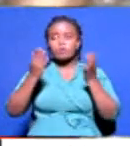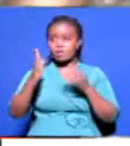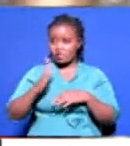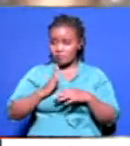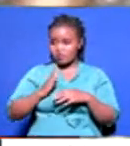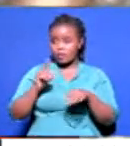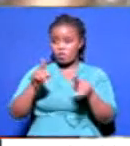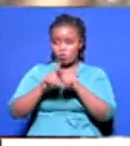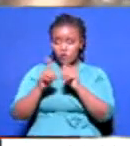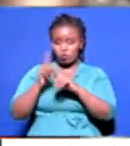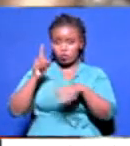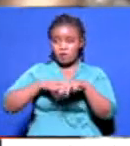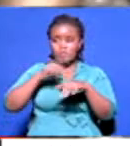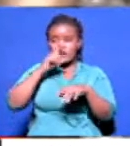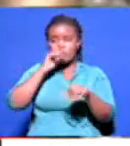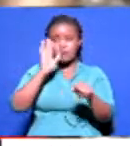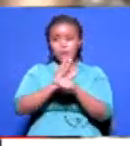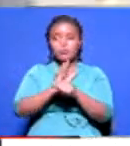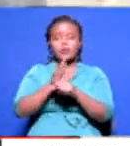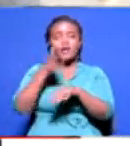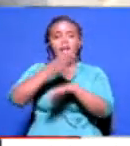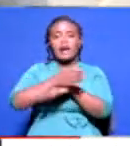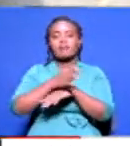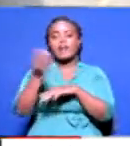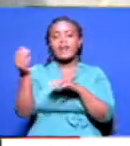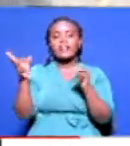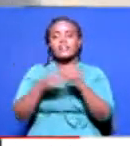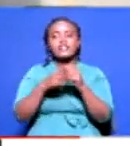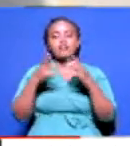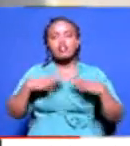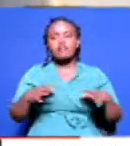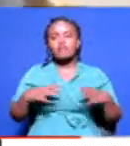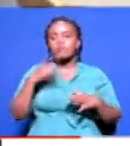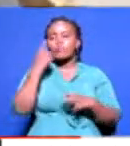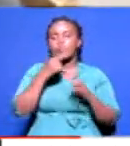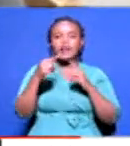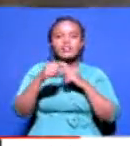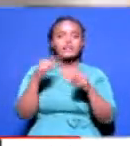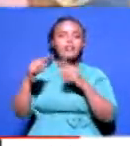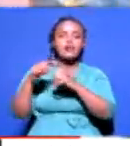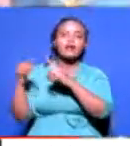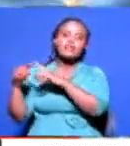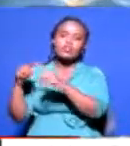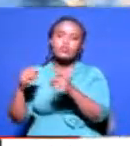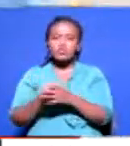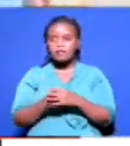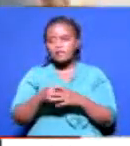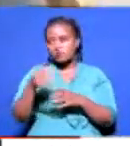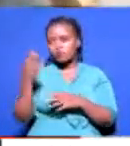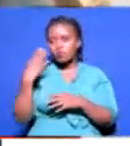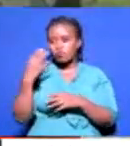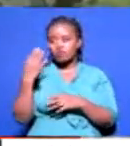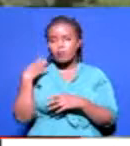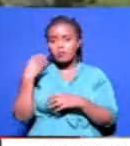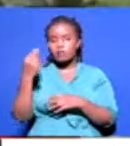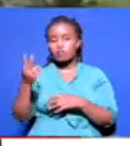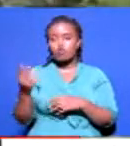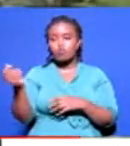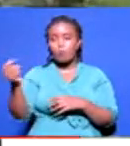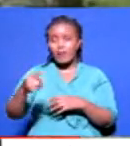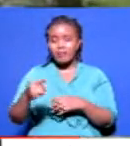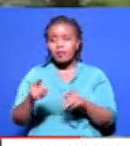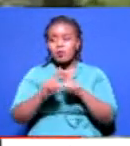requiem mass for seven other people who were killed in the neighboring Mweronkoro village 2 months ago. They